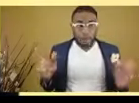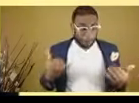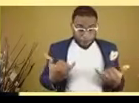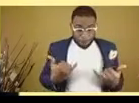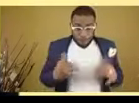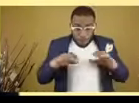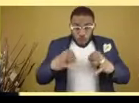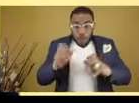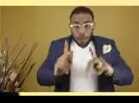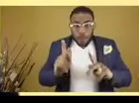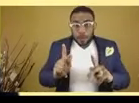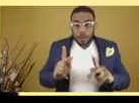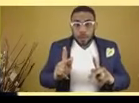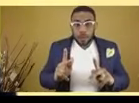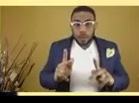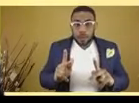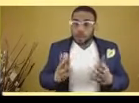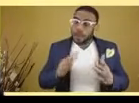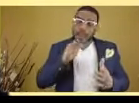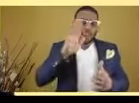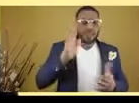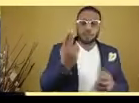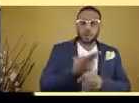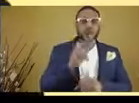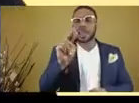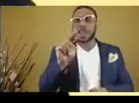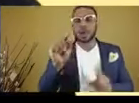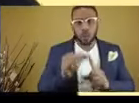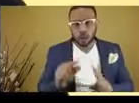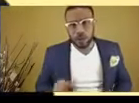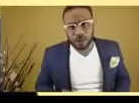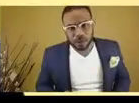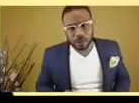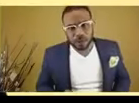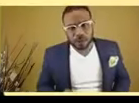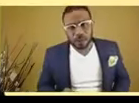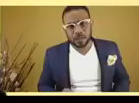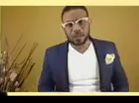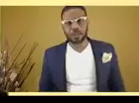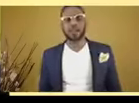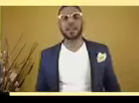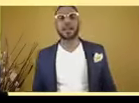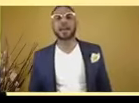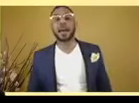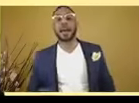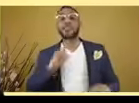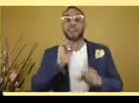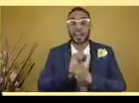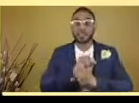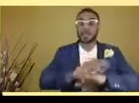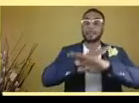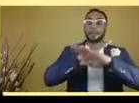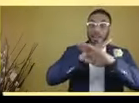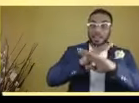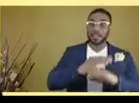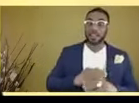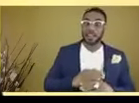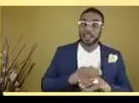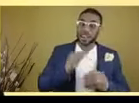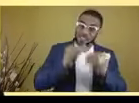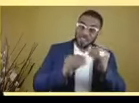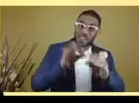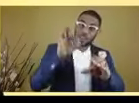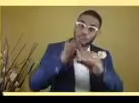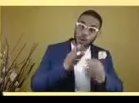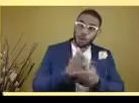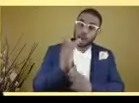folk that may never use the N-word has actually blocked fixing the Voting Rights